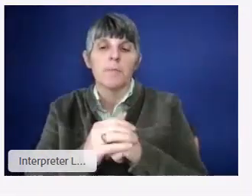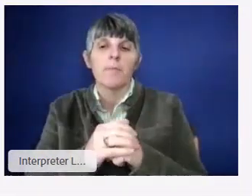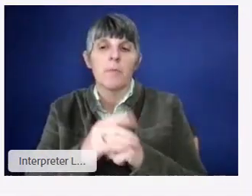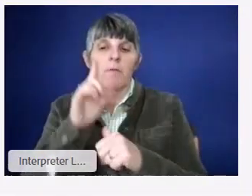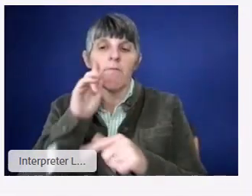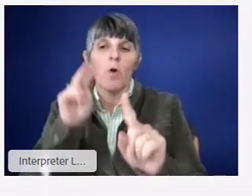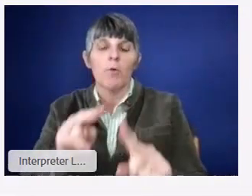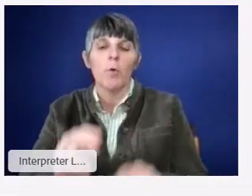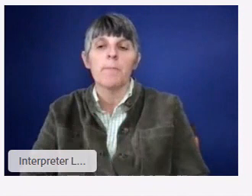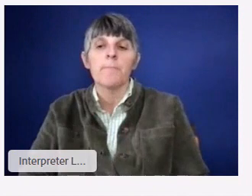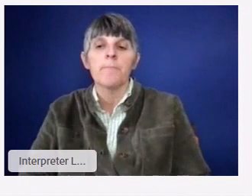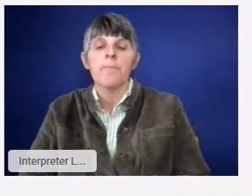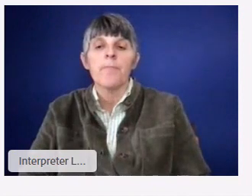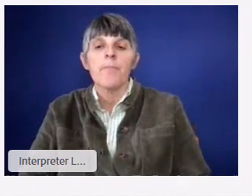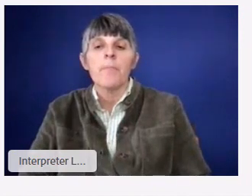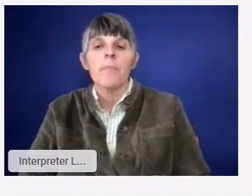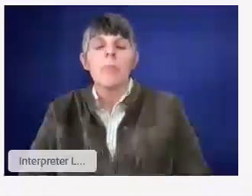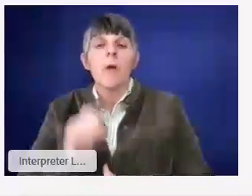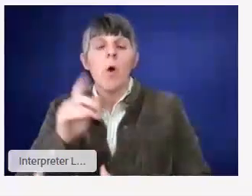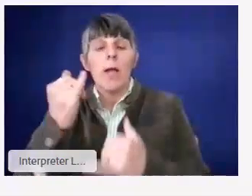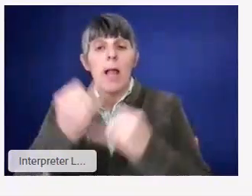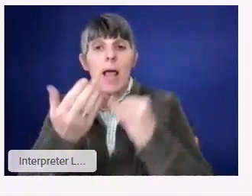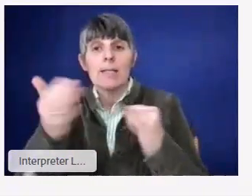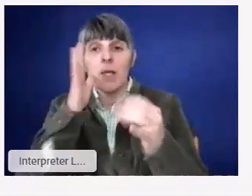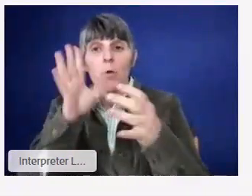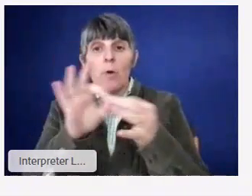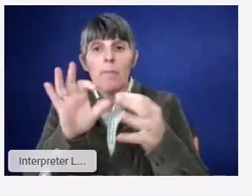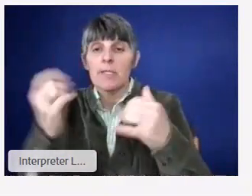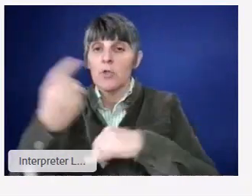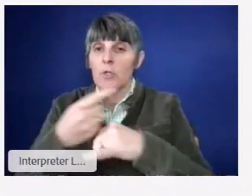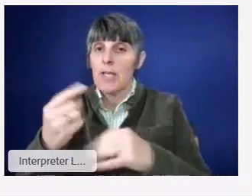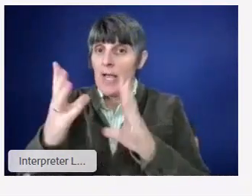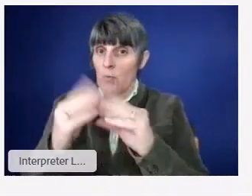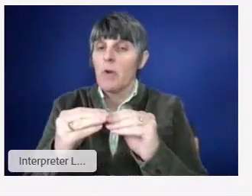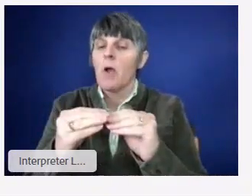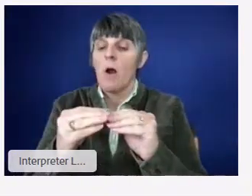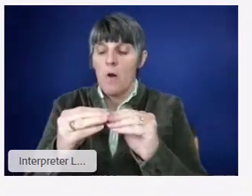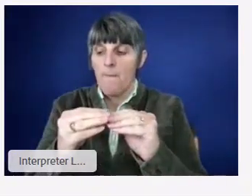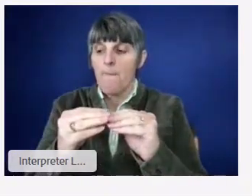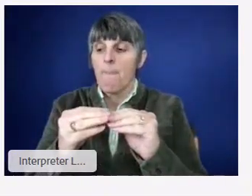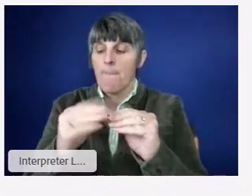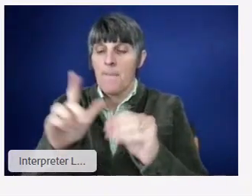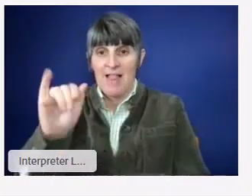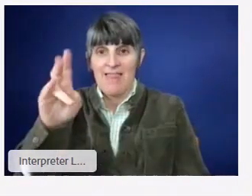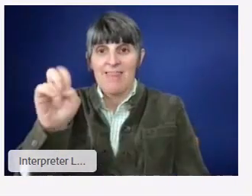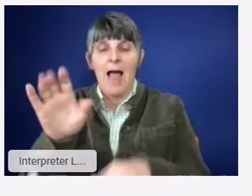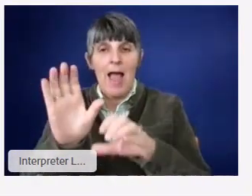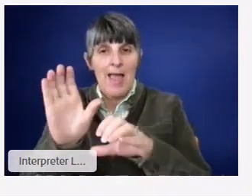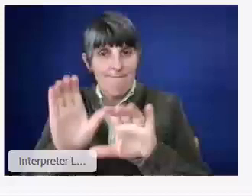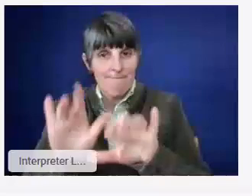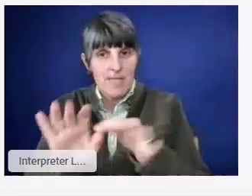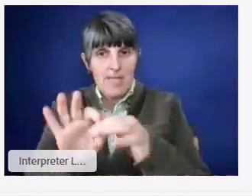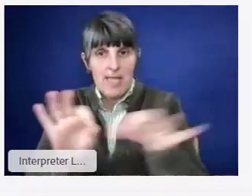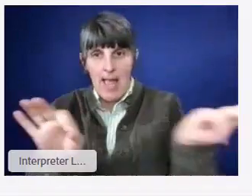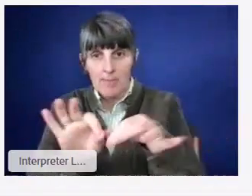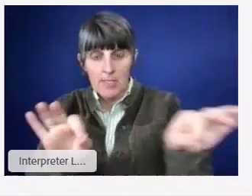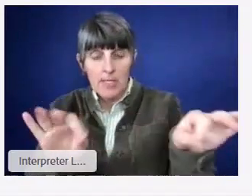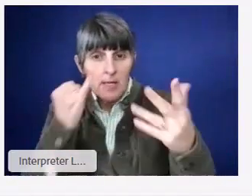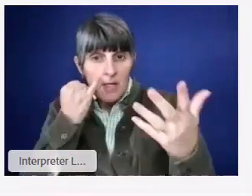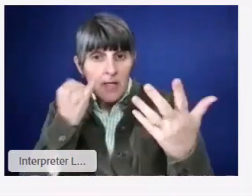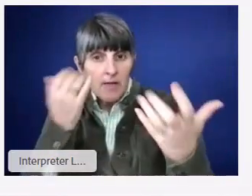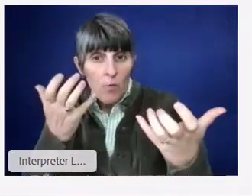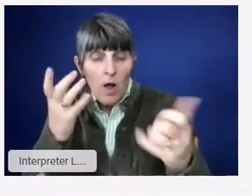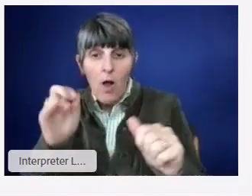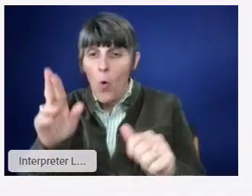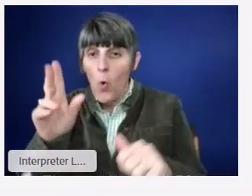I will mention is today's webinar is being live captioned. If you would like or have a need for